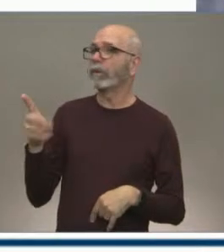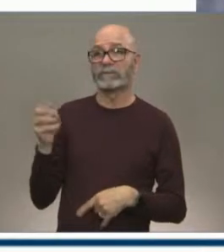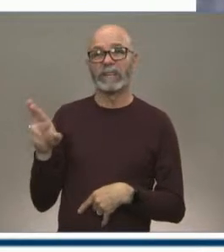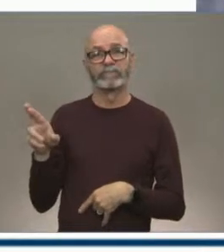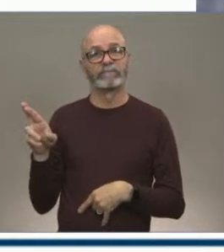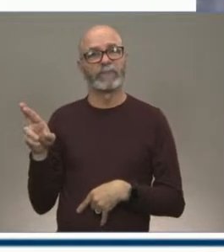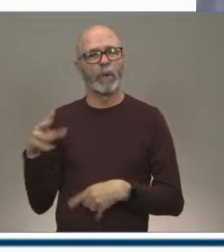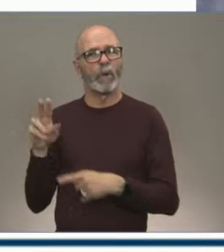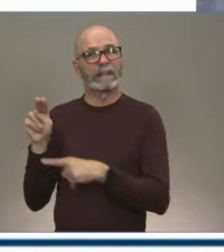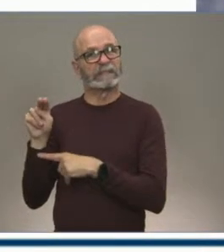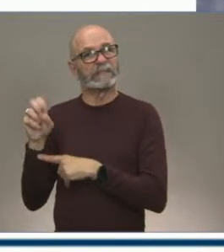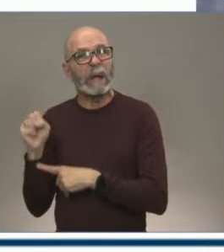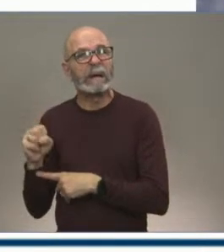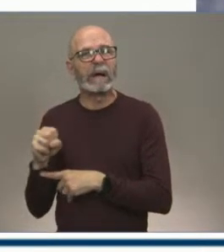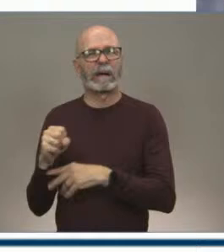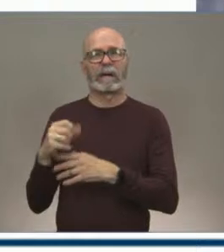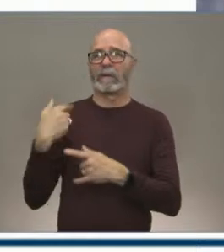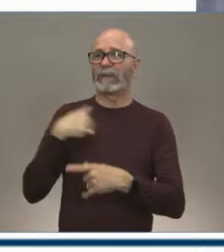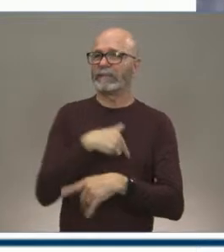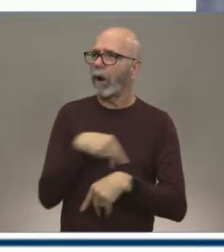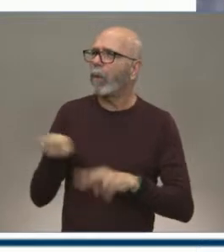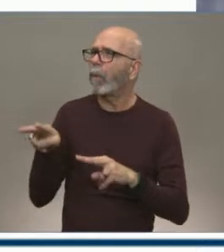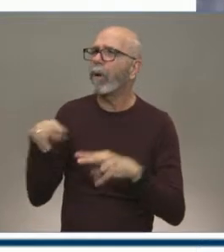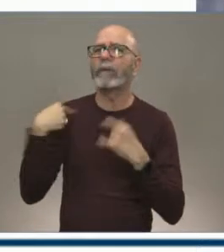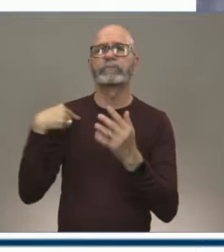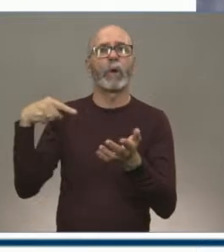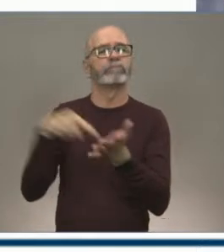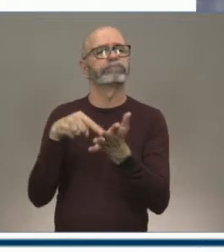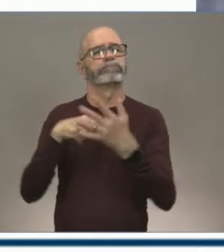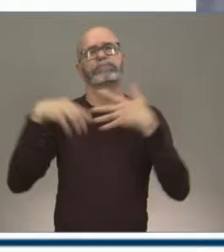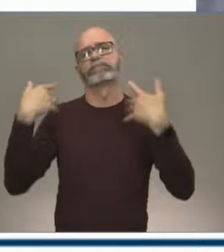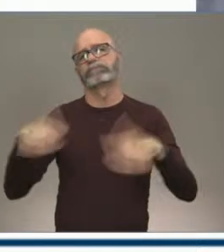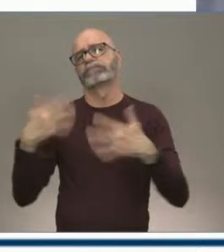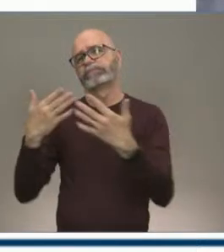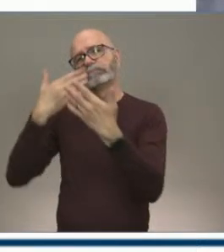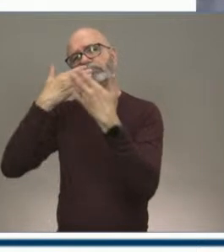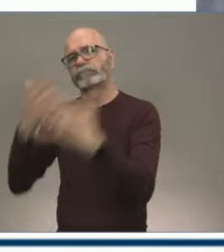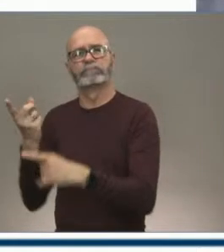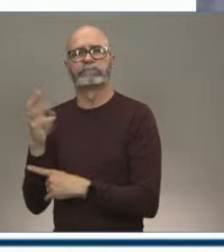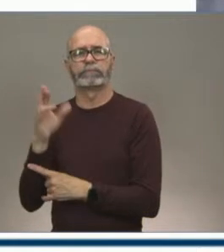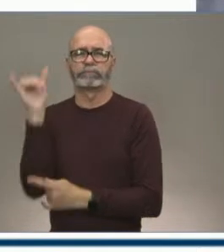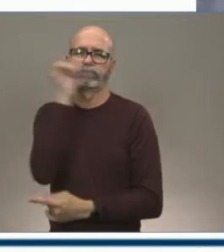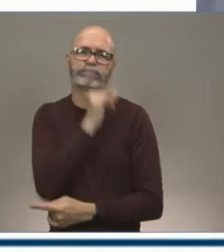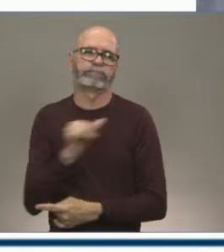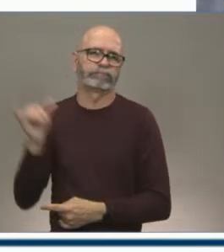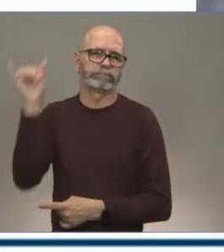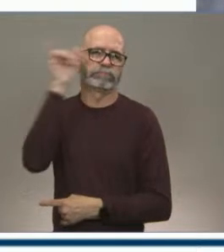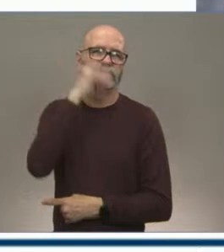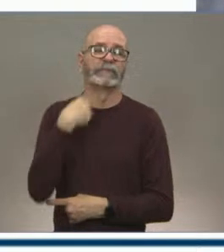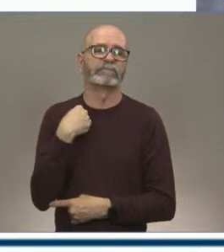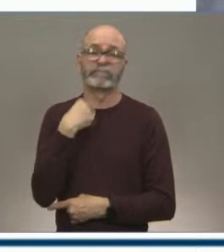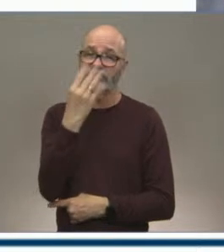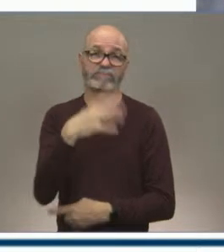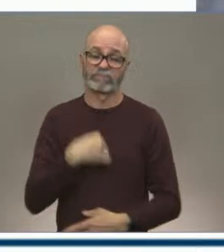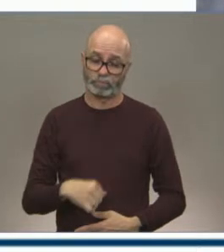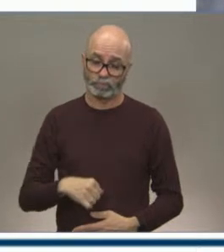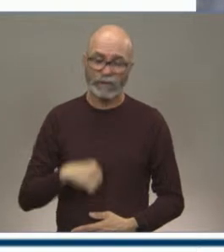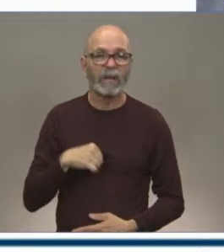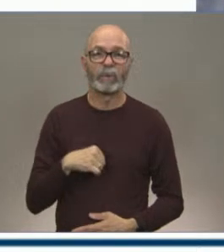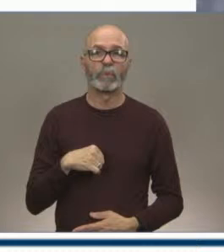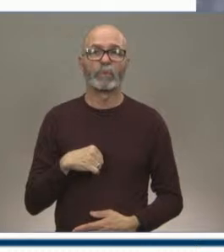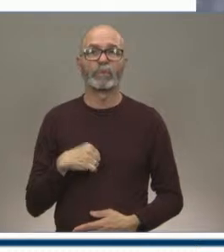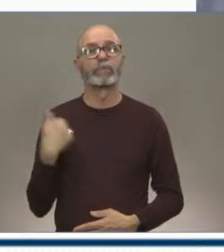think all of us owe a great debt of gratitude to, and I'm really proud of not only what he's been able to do